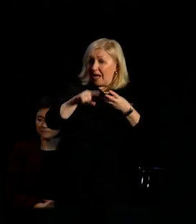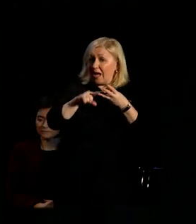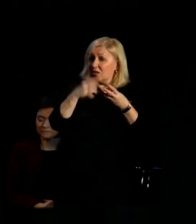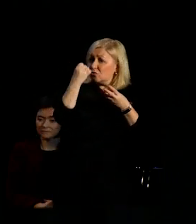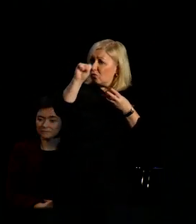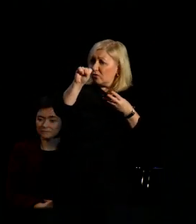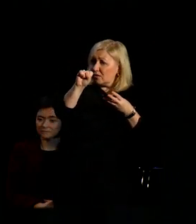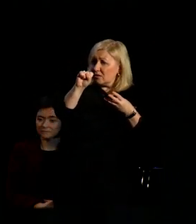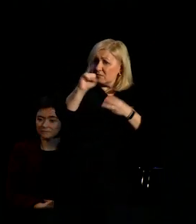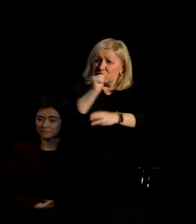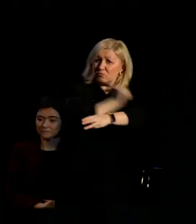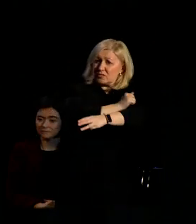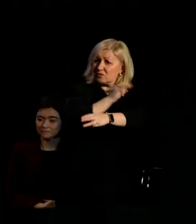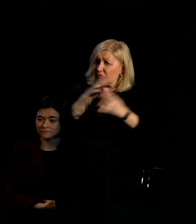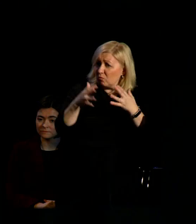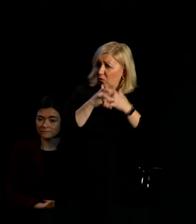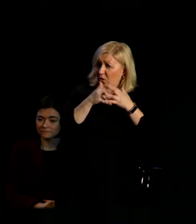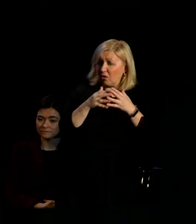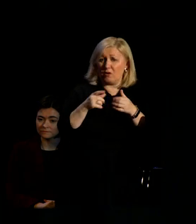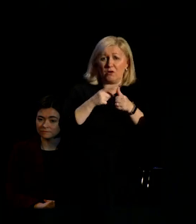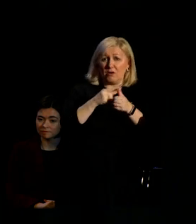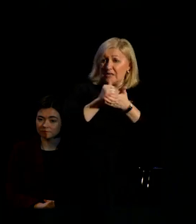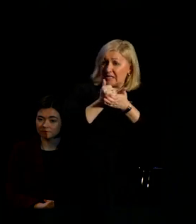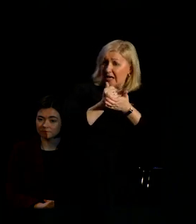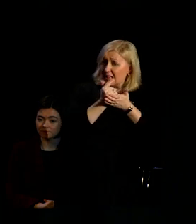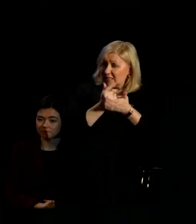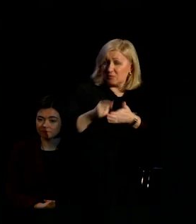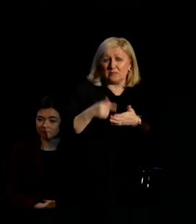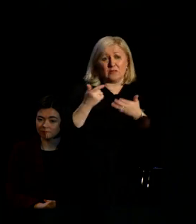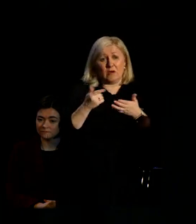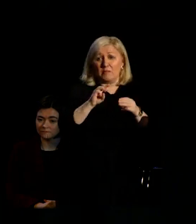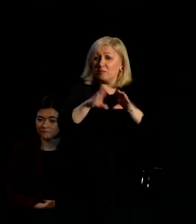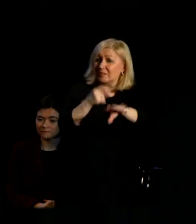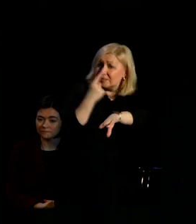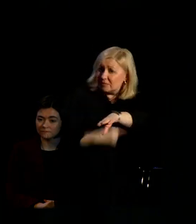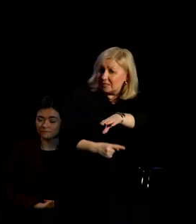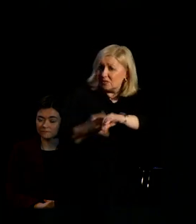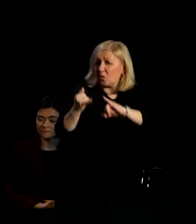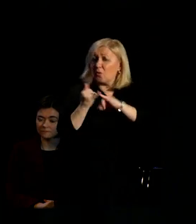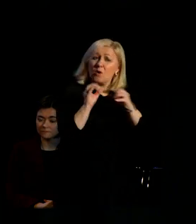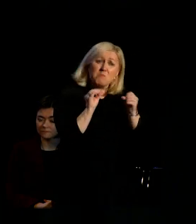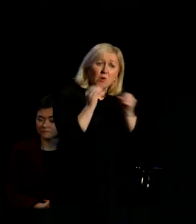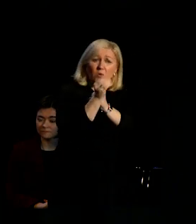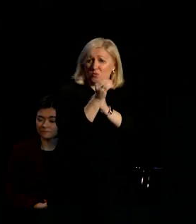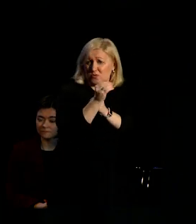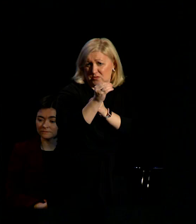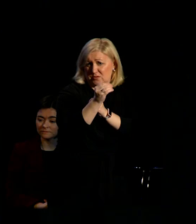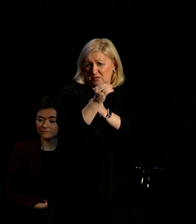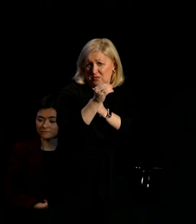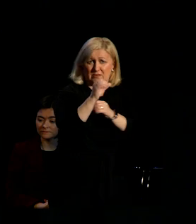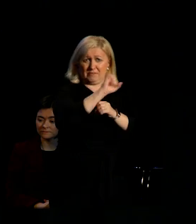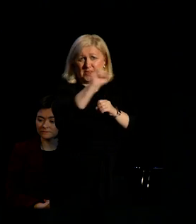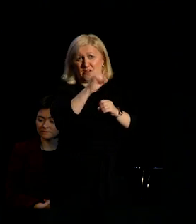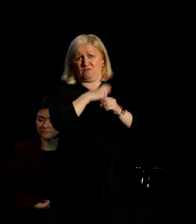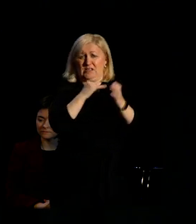war, homosexuals, the disabled, and political and religious opponents. The sense of horror and